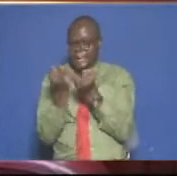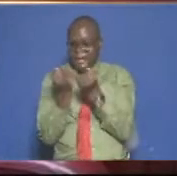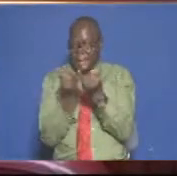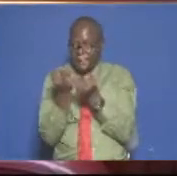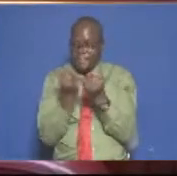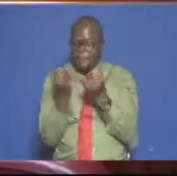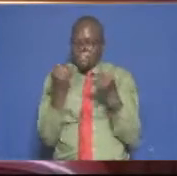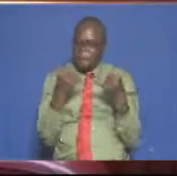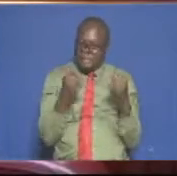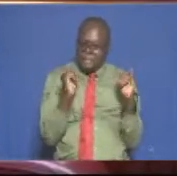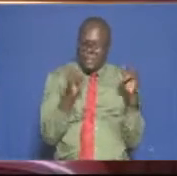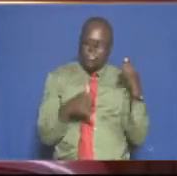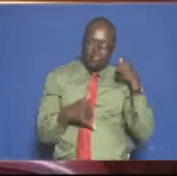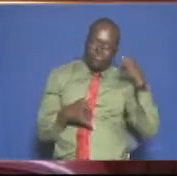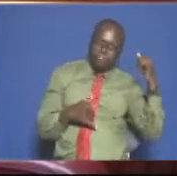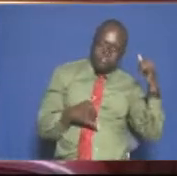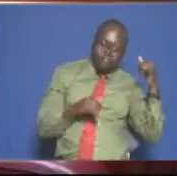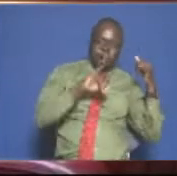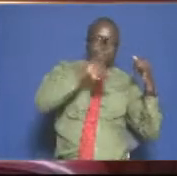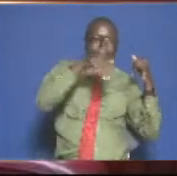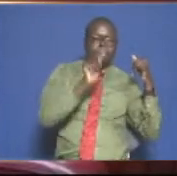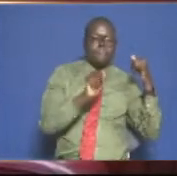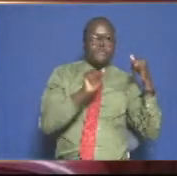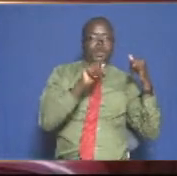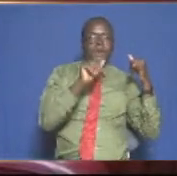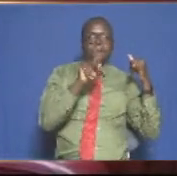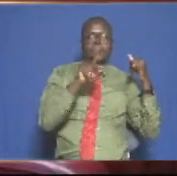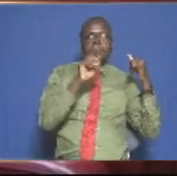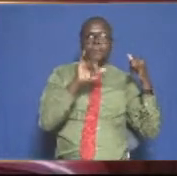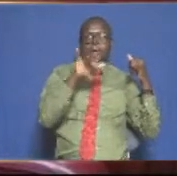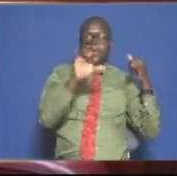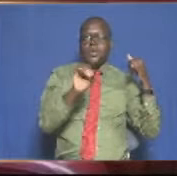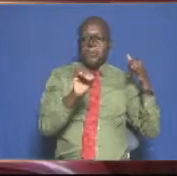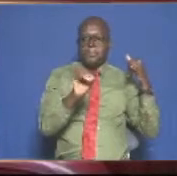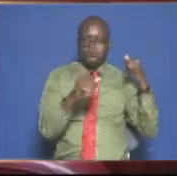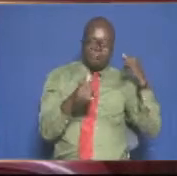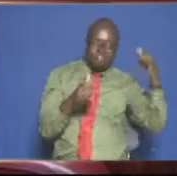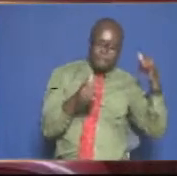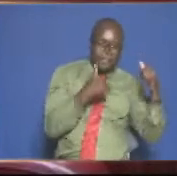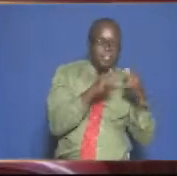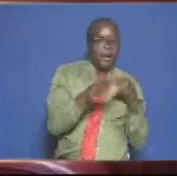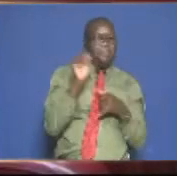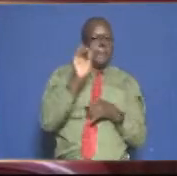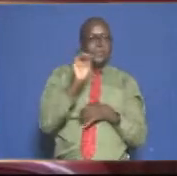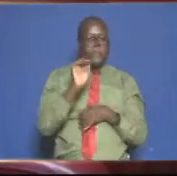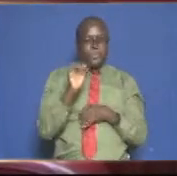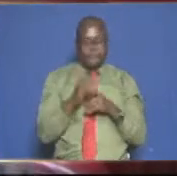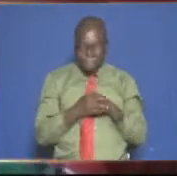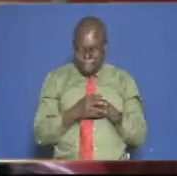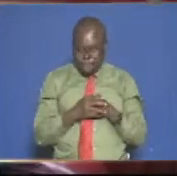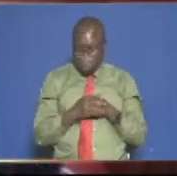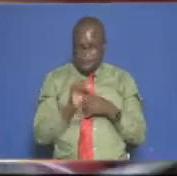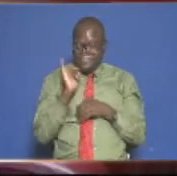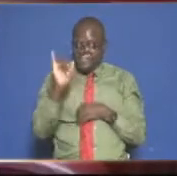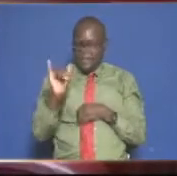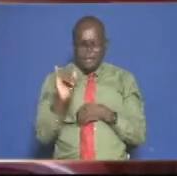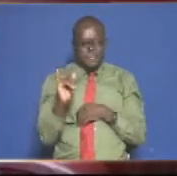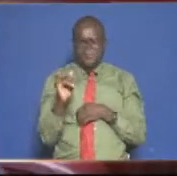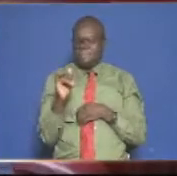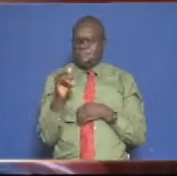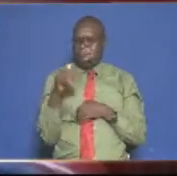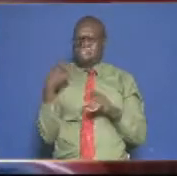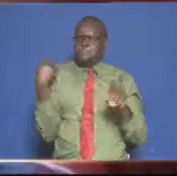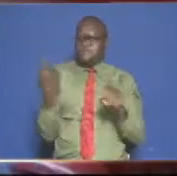I tried reaching Jakoyo. His phone was going through, but he didn't pick my calls. That was very